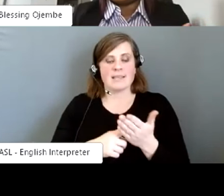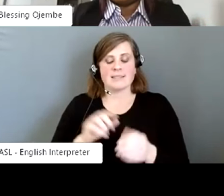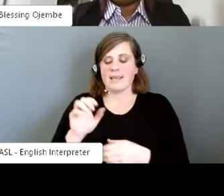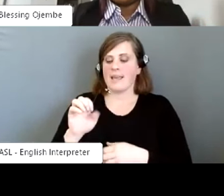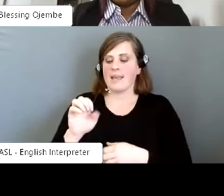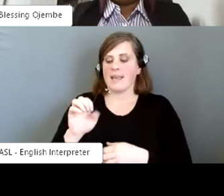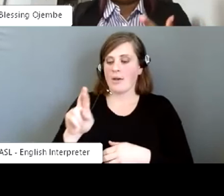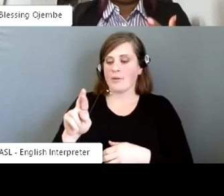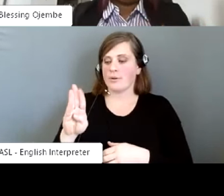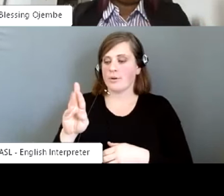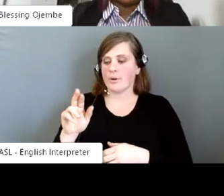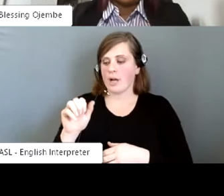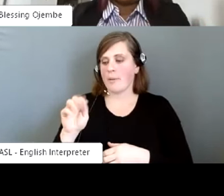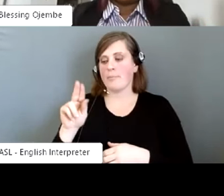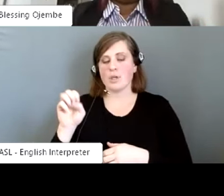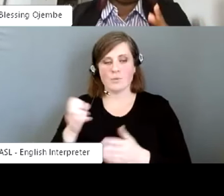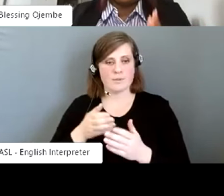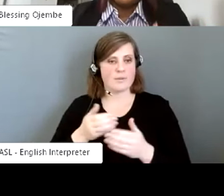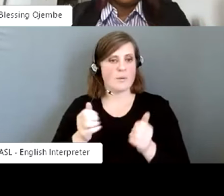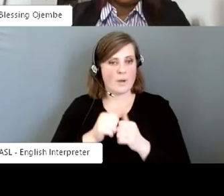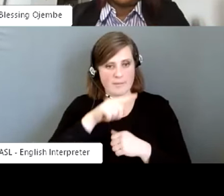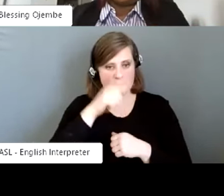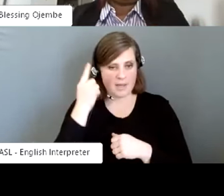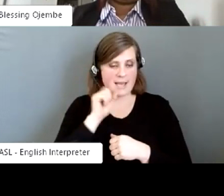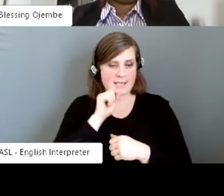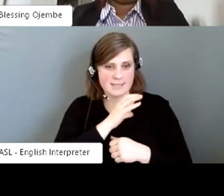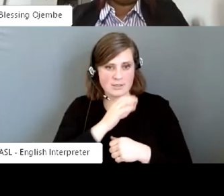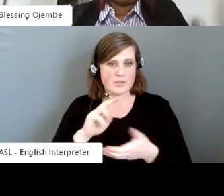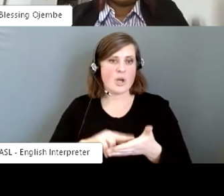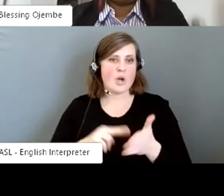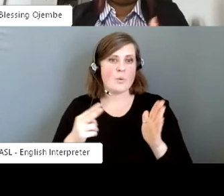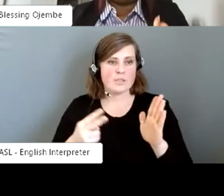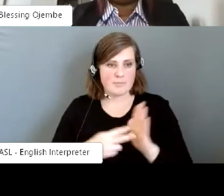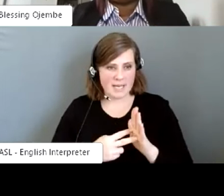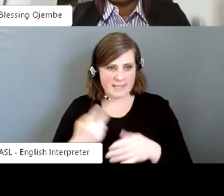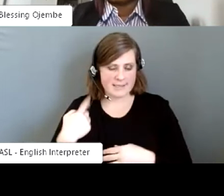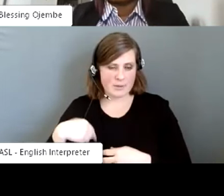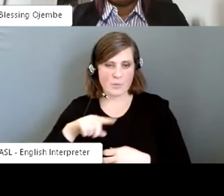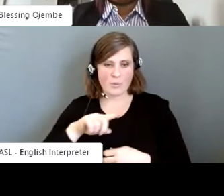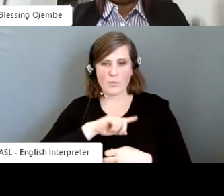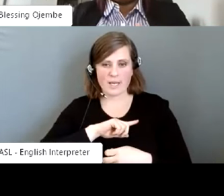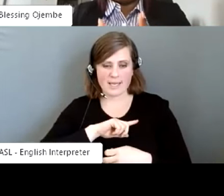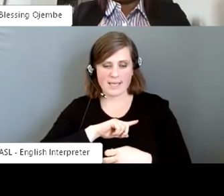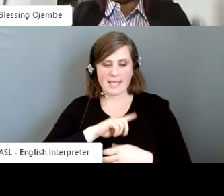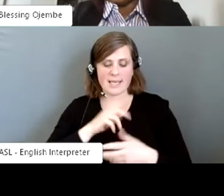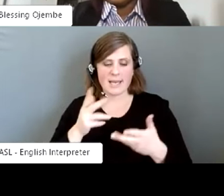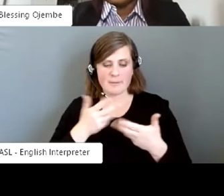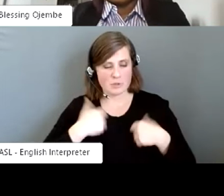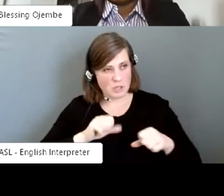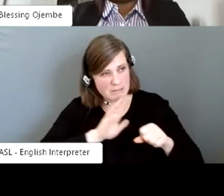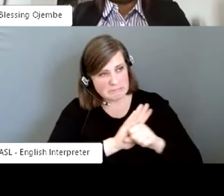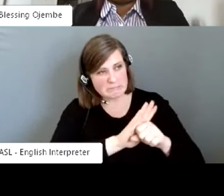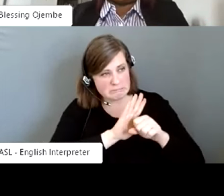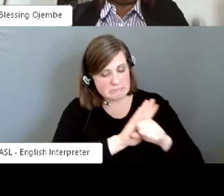among Black seniors. That being said, there is need again to resist the pushbacks that we are beginning to